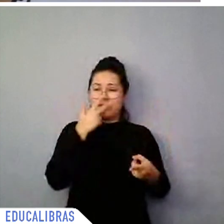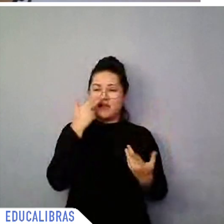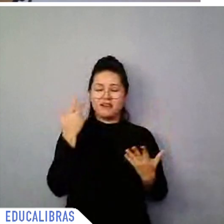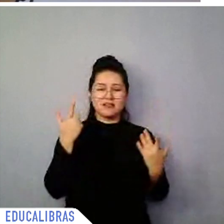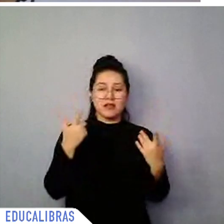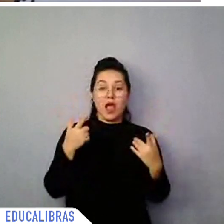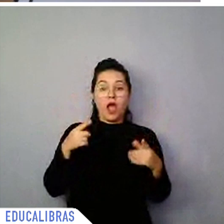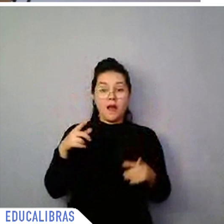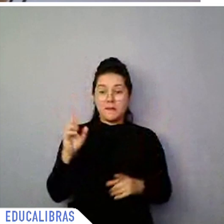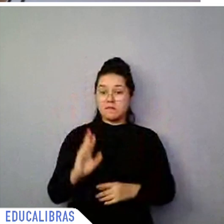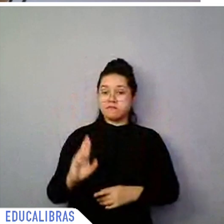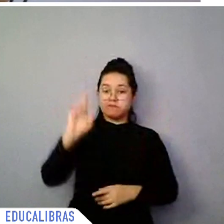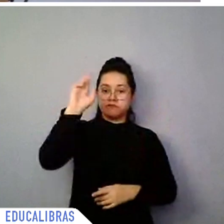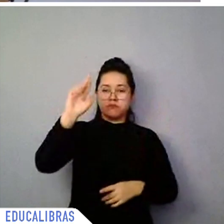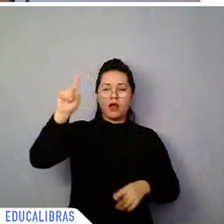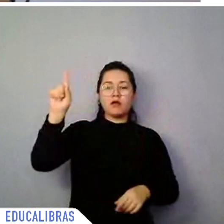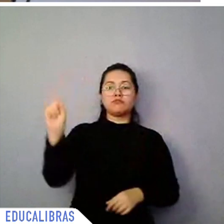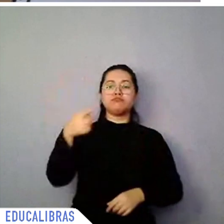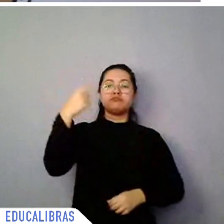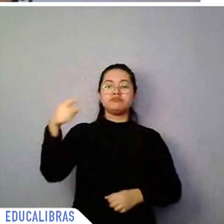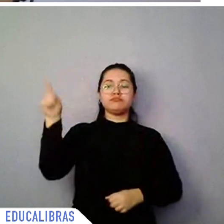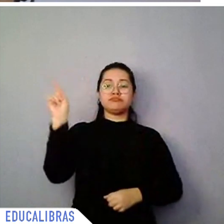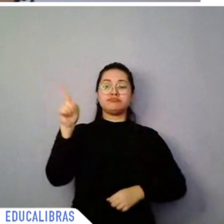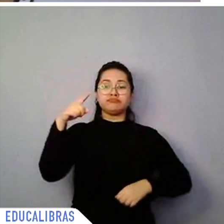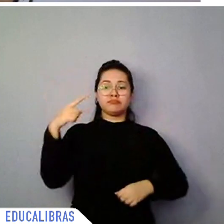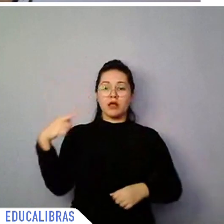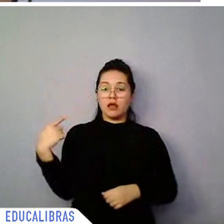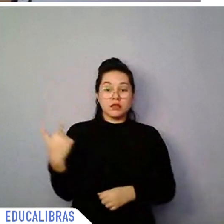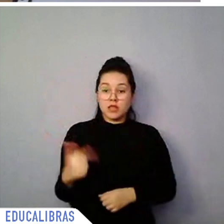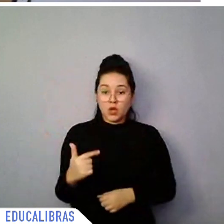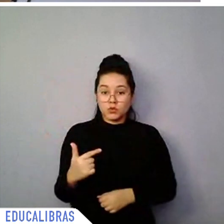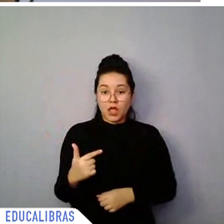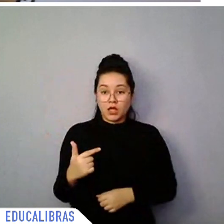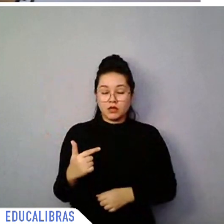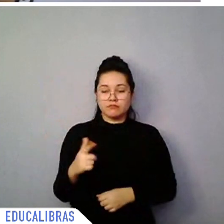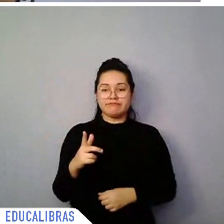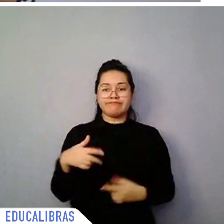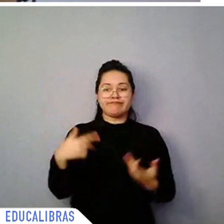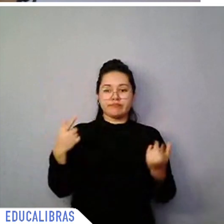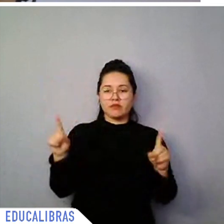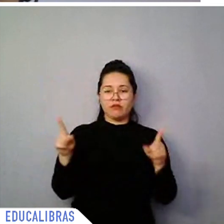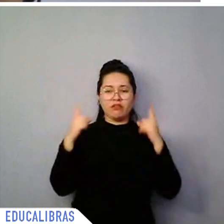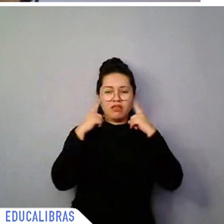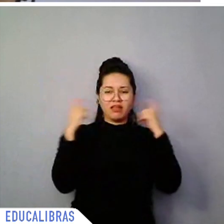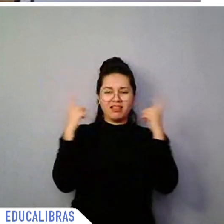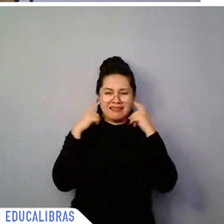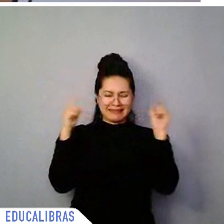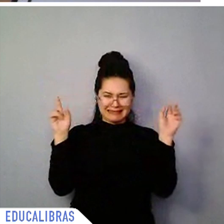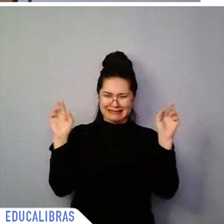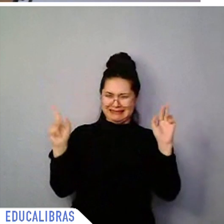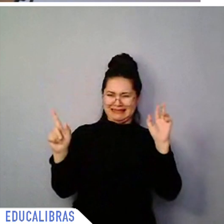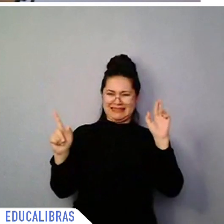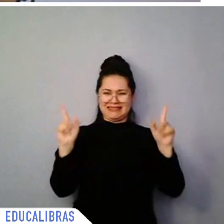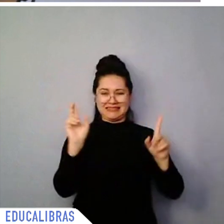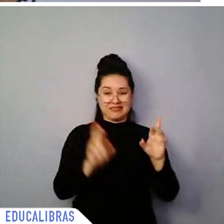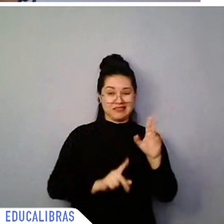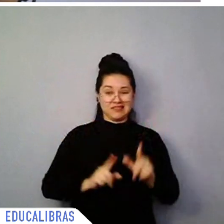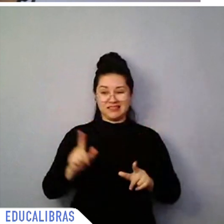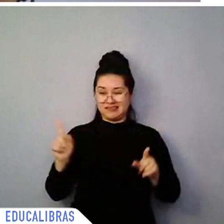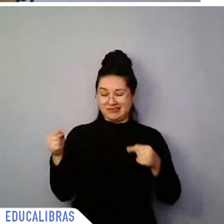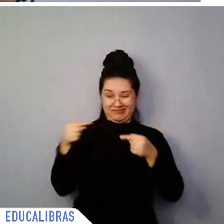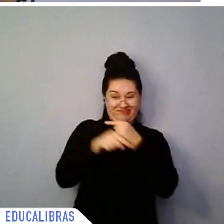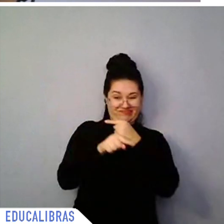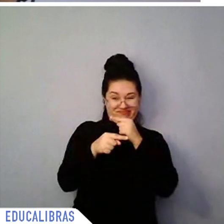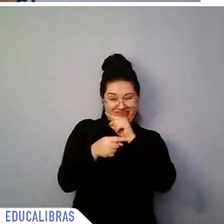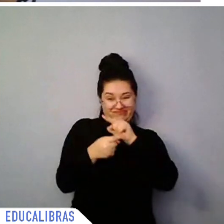in Brazil, but it's impossible to conduct an orchestra without a conductor. And it's